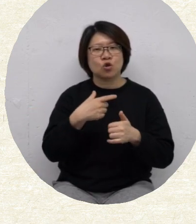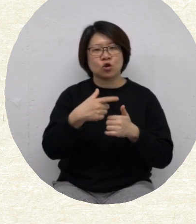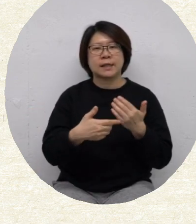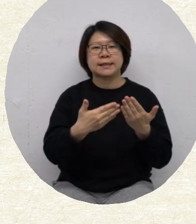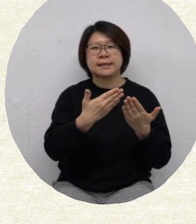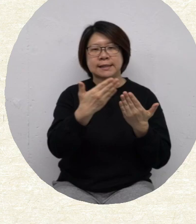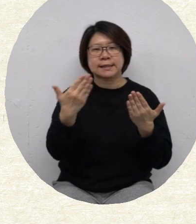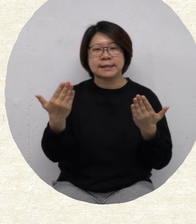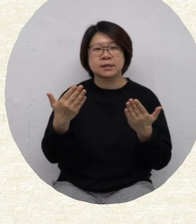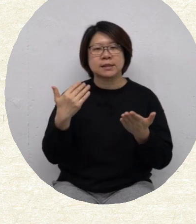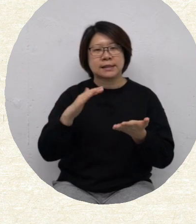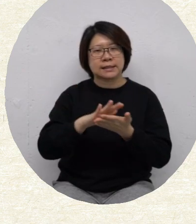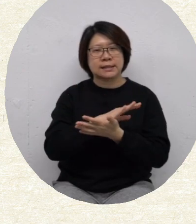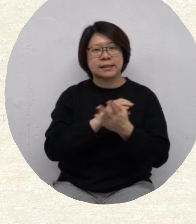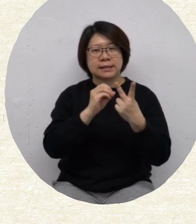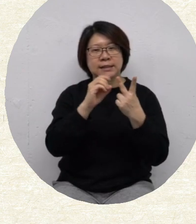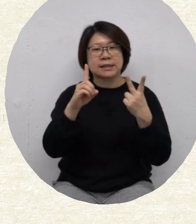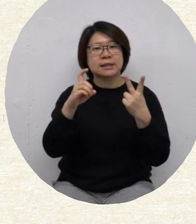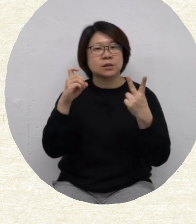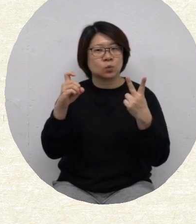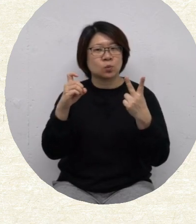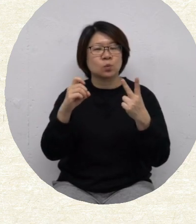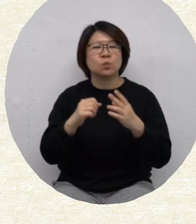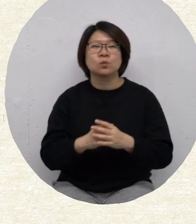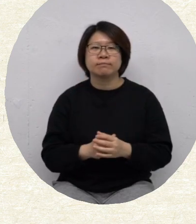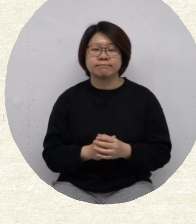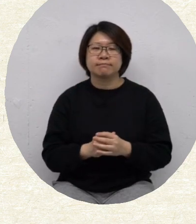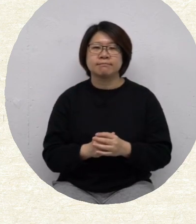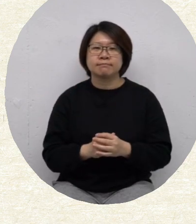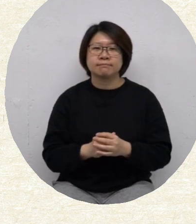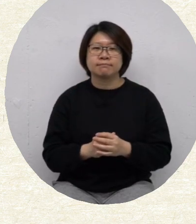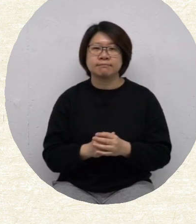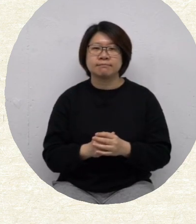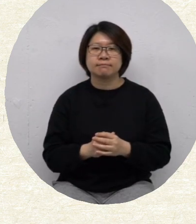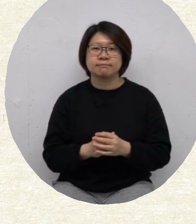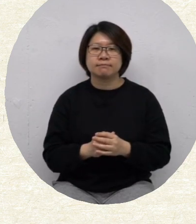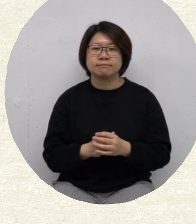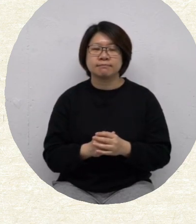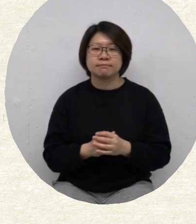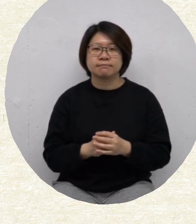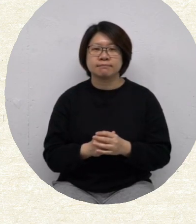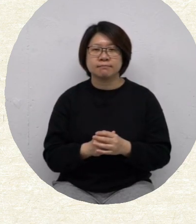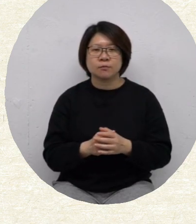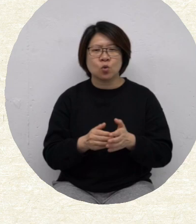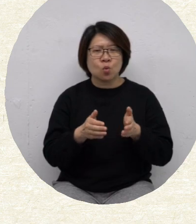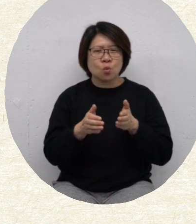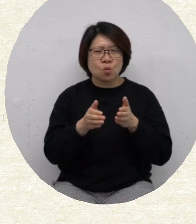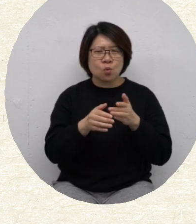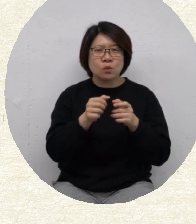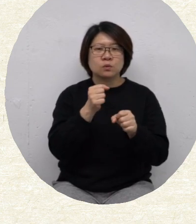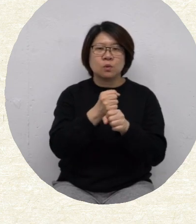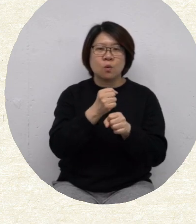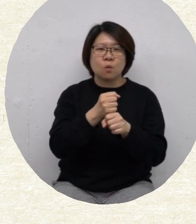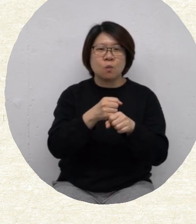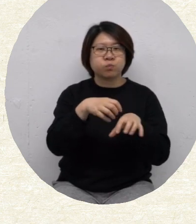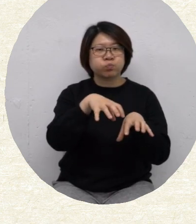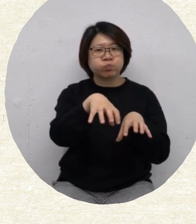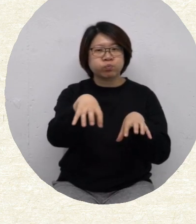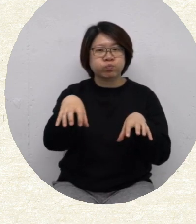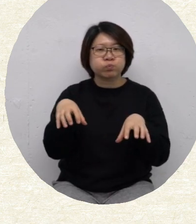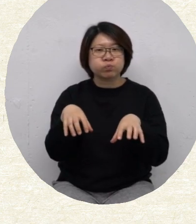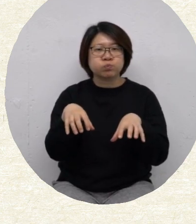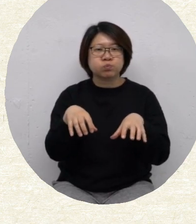While these are a faithful and earnest recreation of reality, the slight shift in their context and